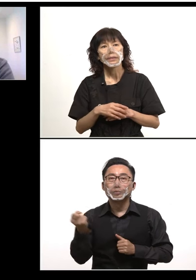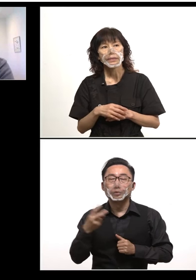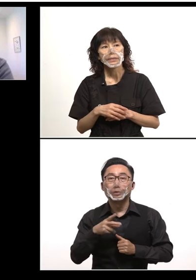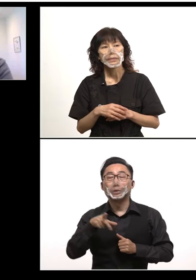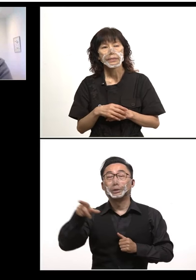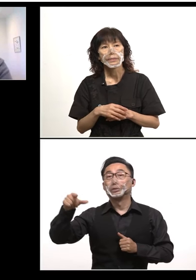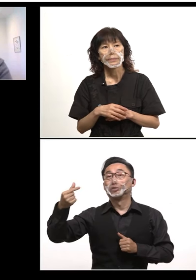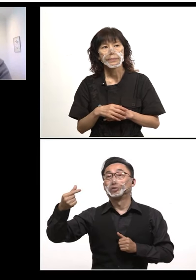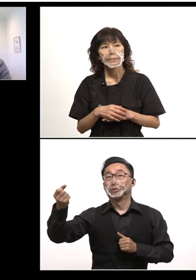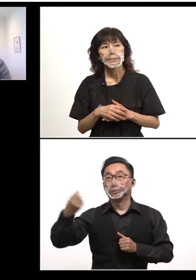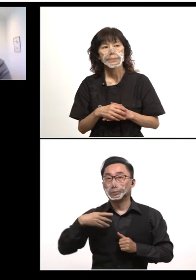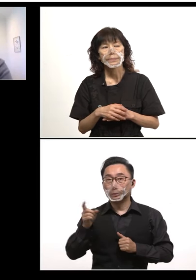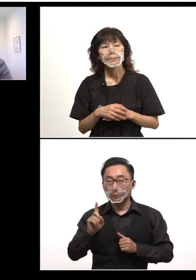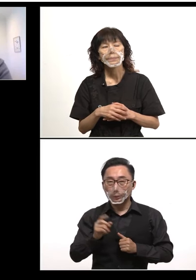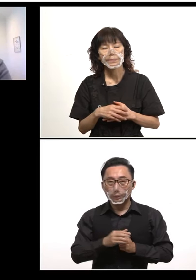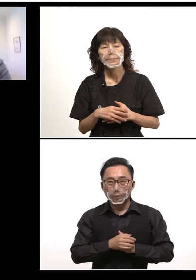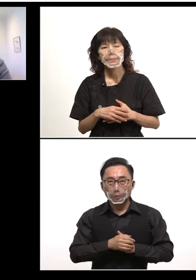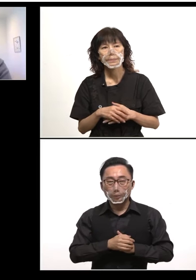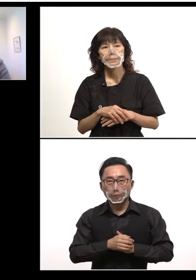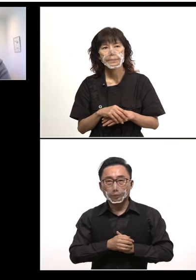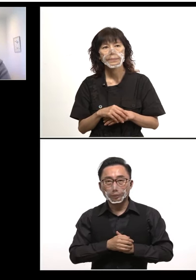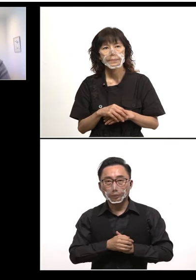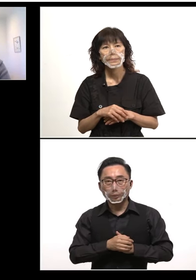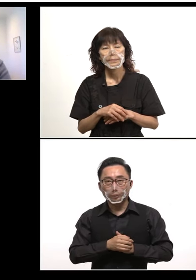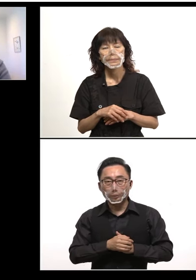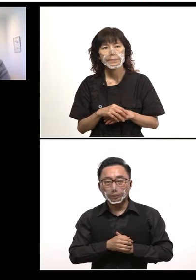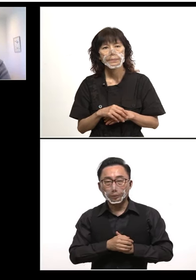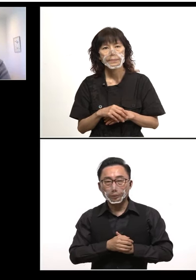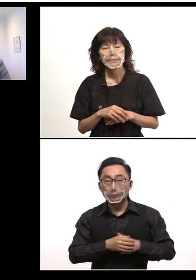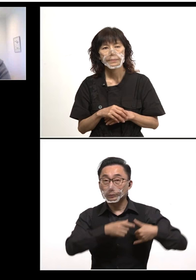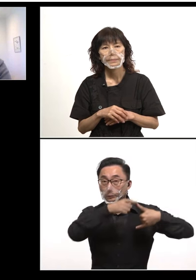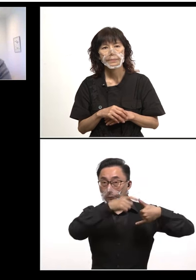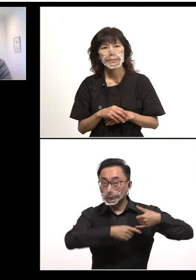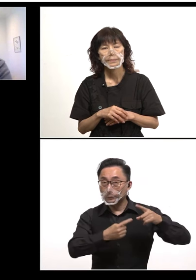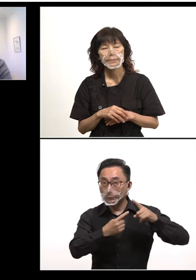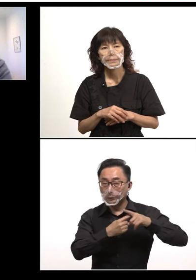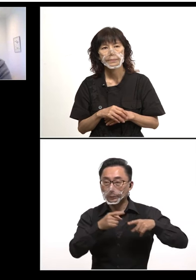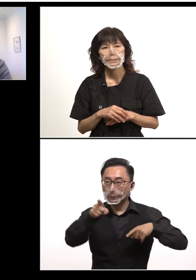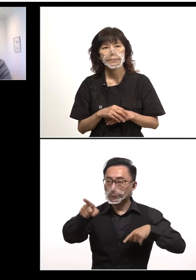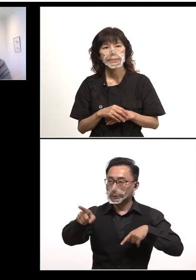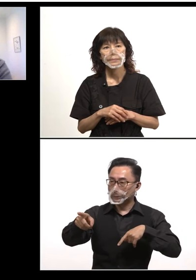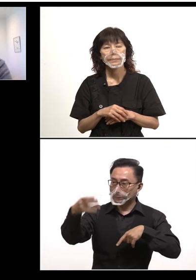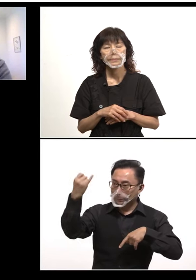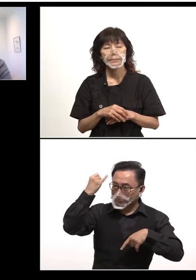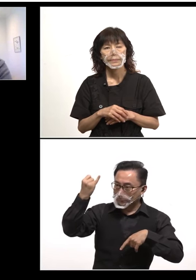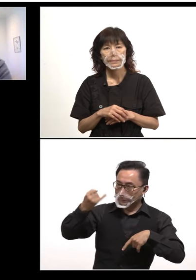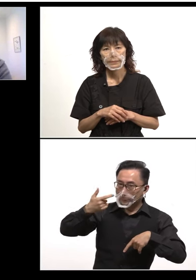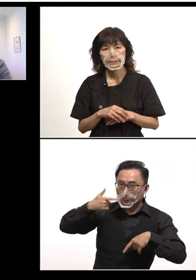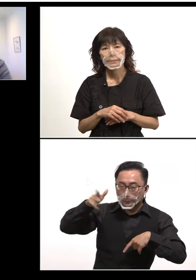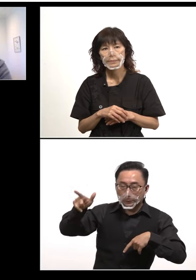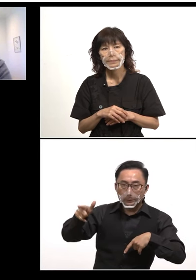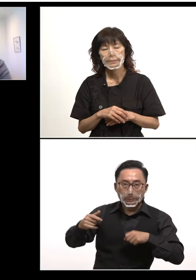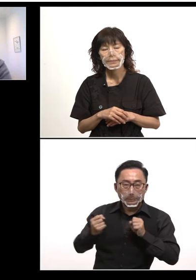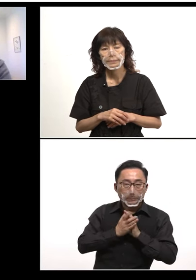I think that human beings naturally, sadly, fear otherness and difference. And what's so special about art is